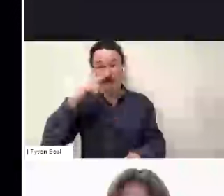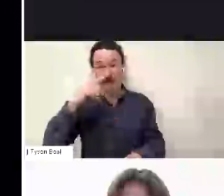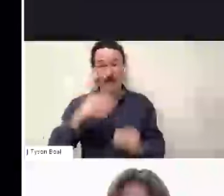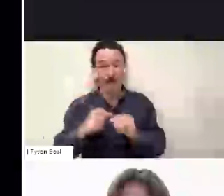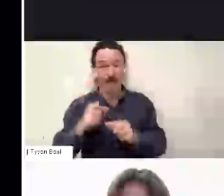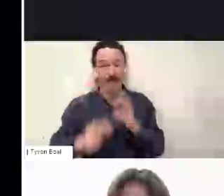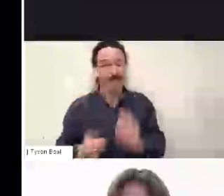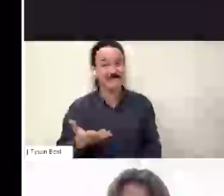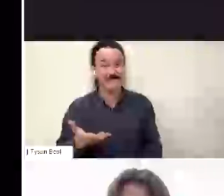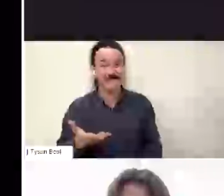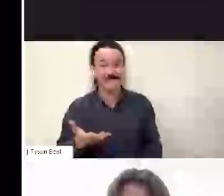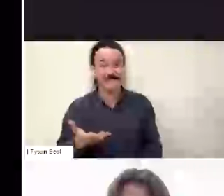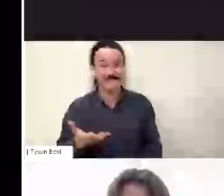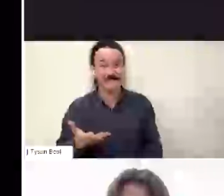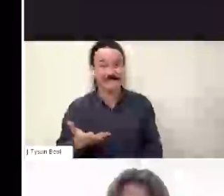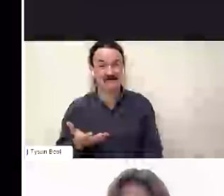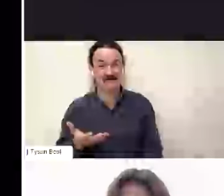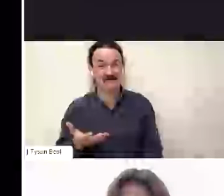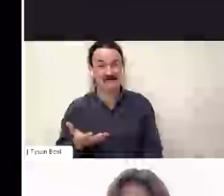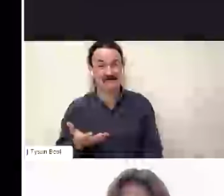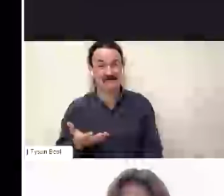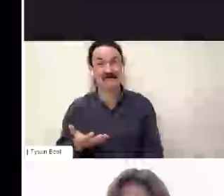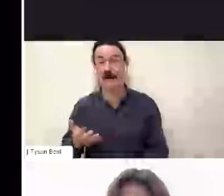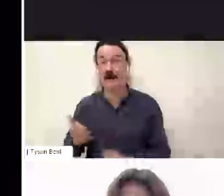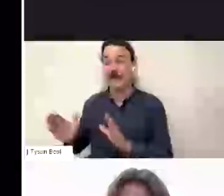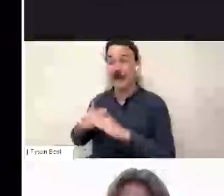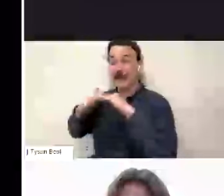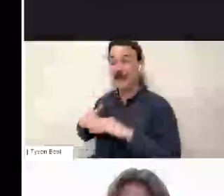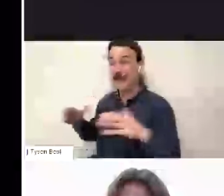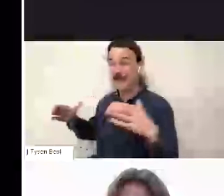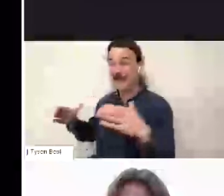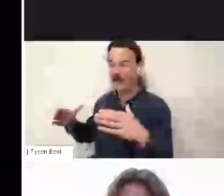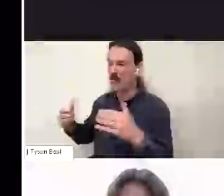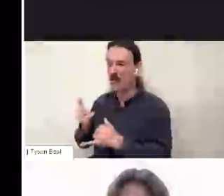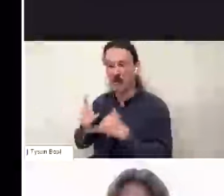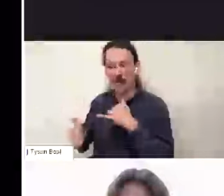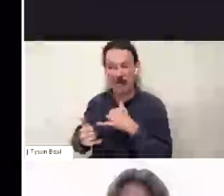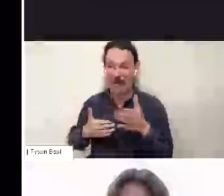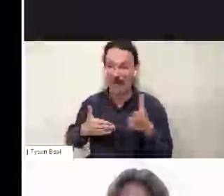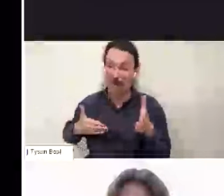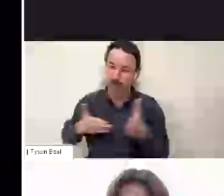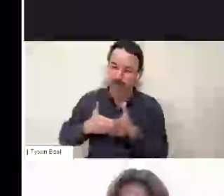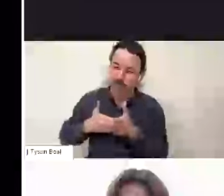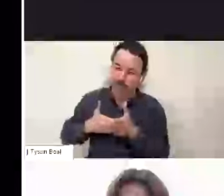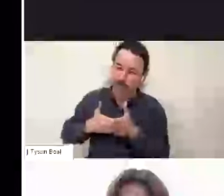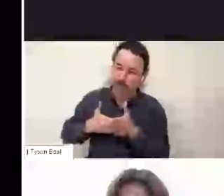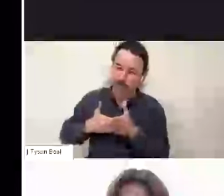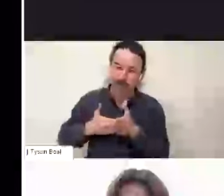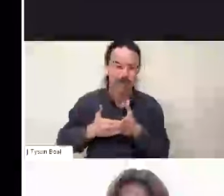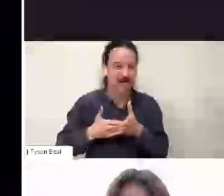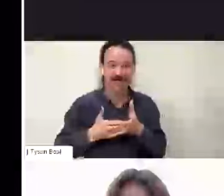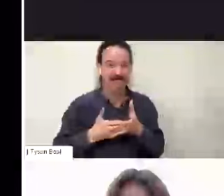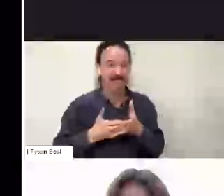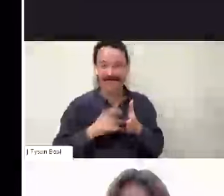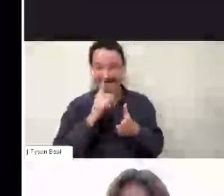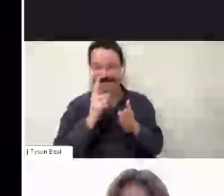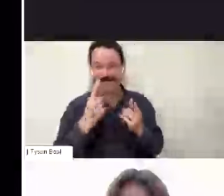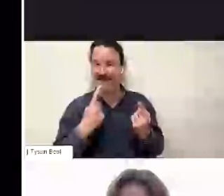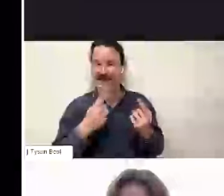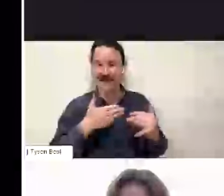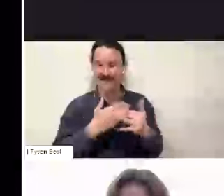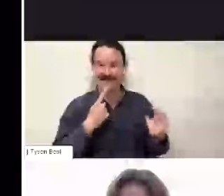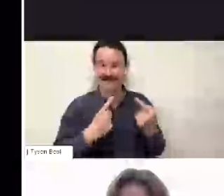out very badly in a First Nations context. Not even being aware of, I mean, the awareness of things like